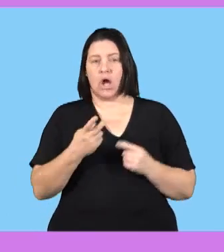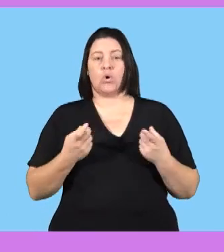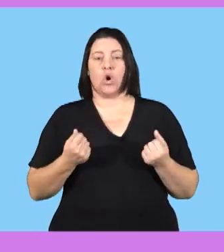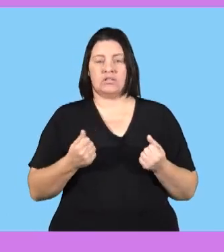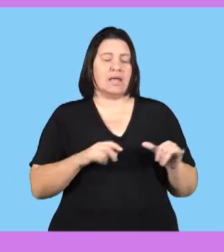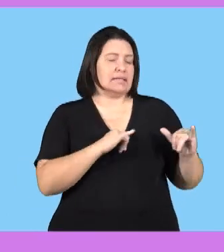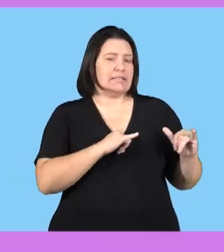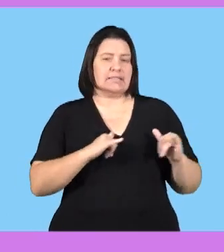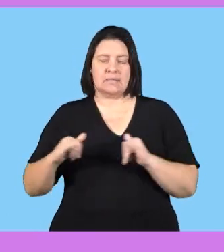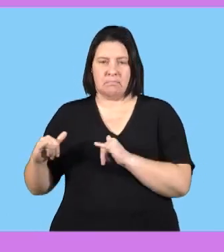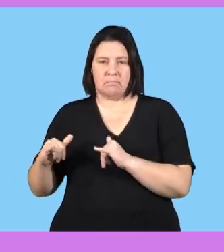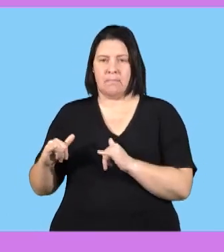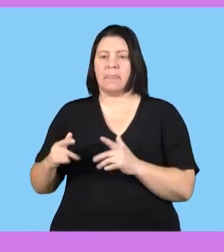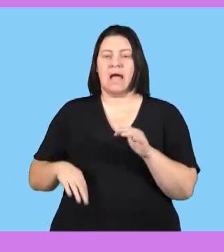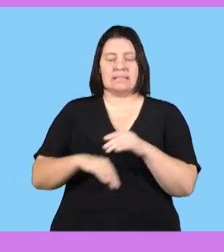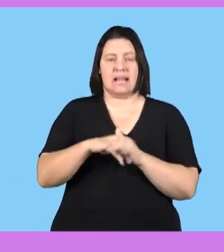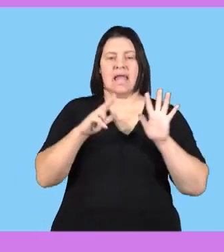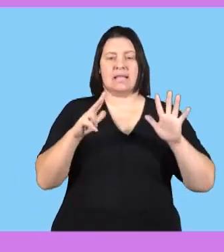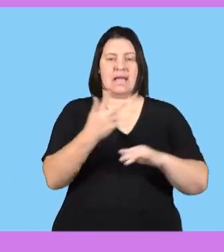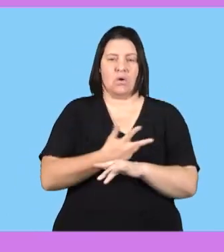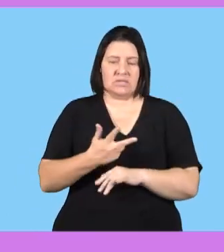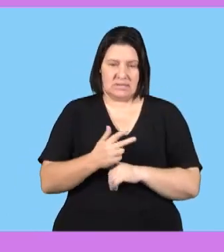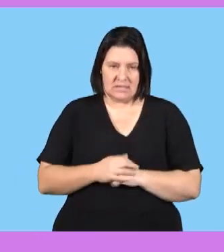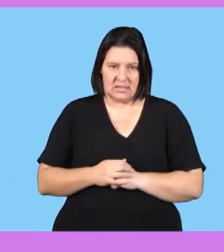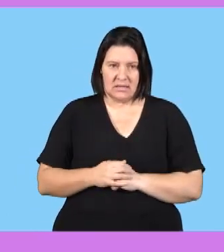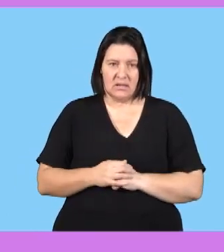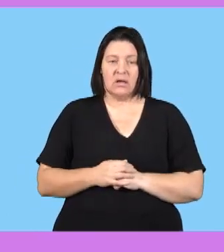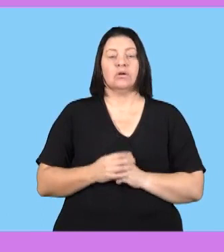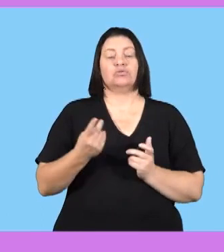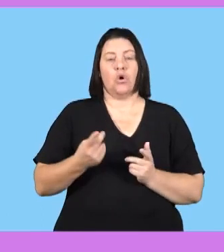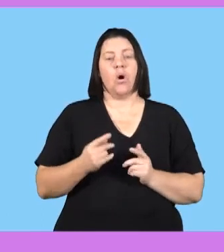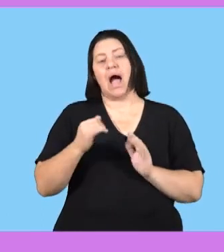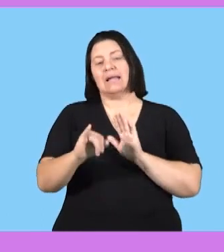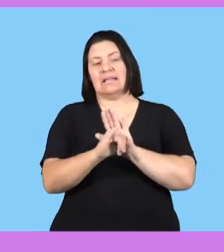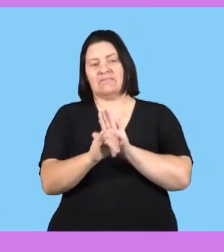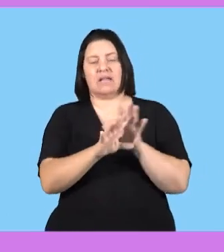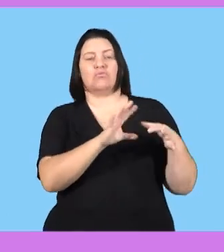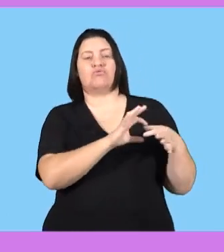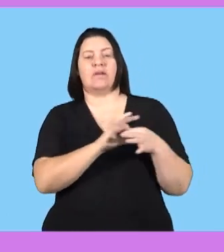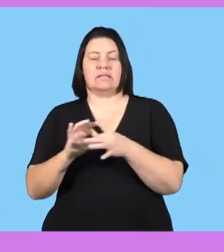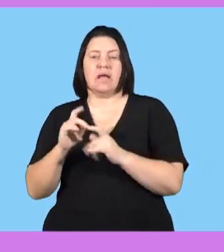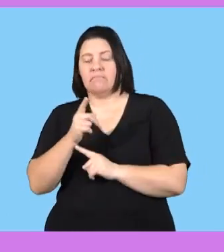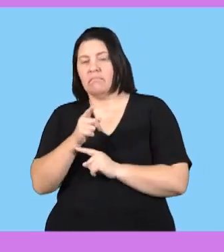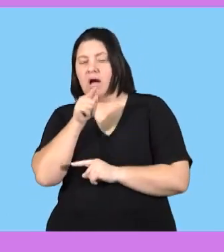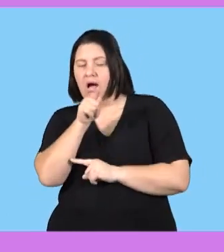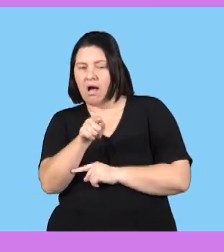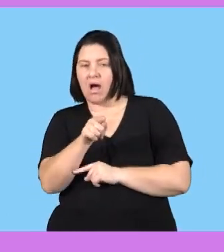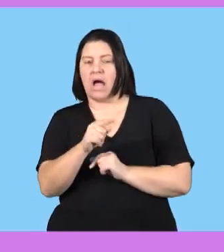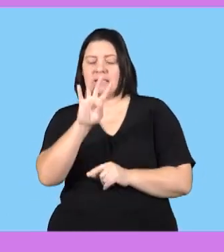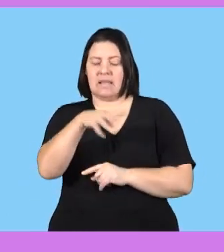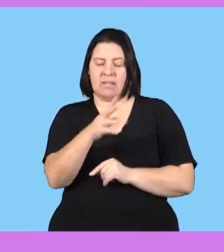the cost remains the same until 8 hours. Identify the type of relationship represented by